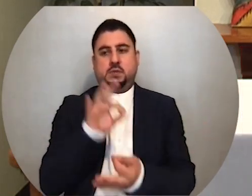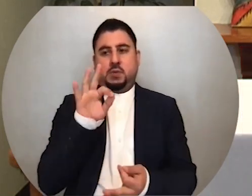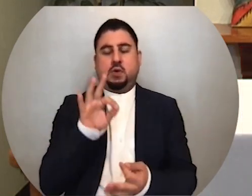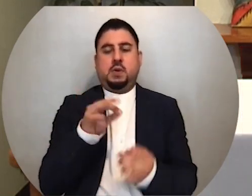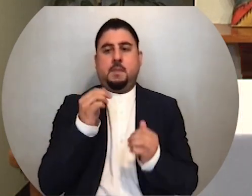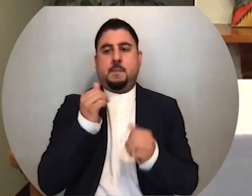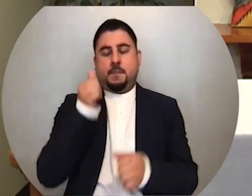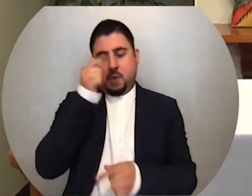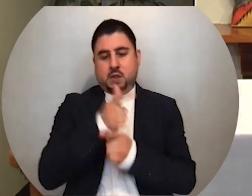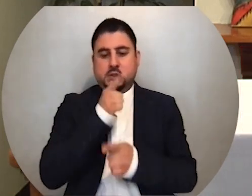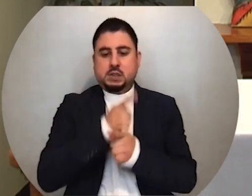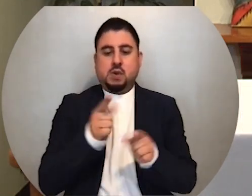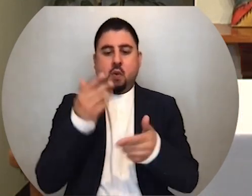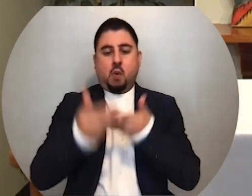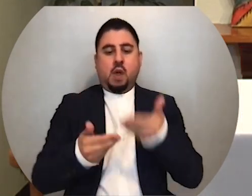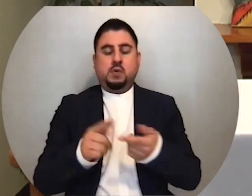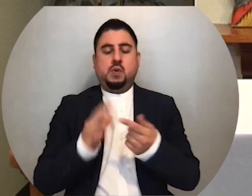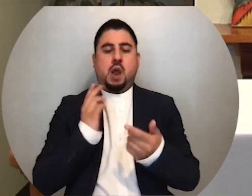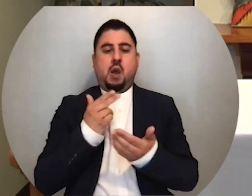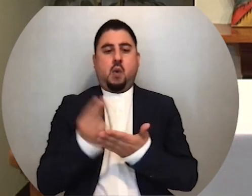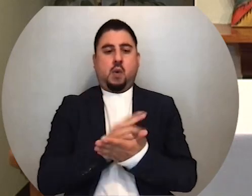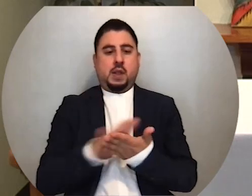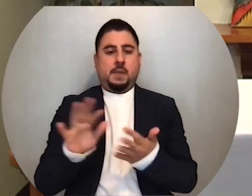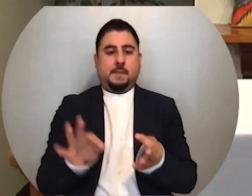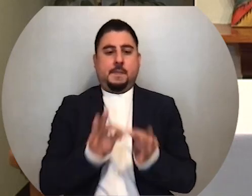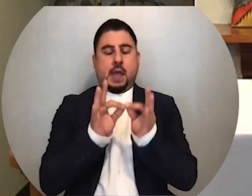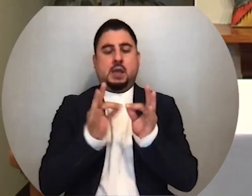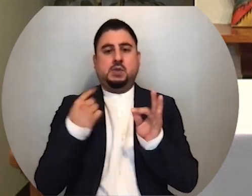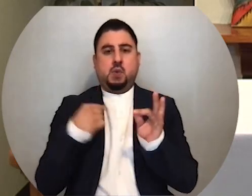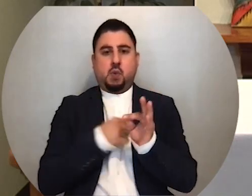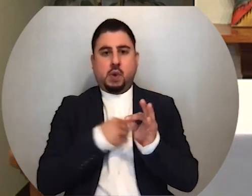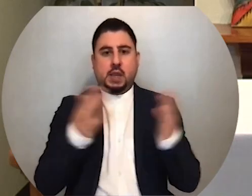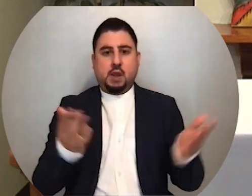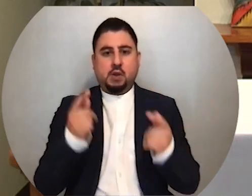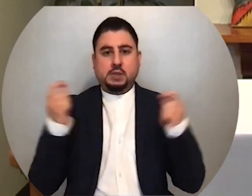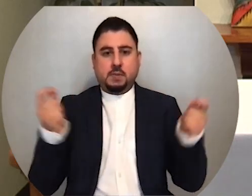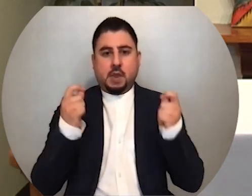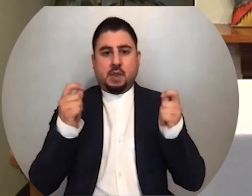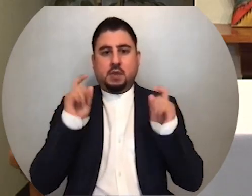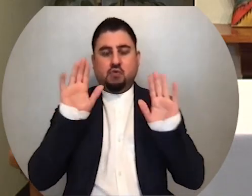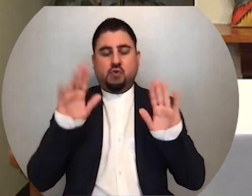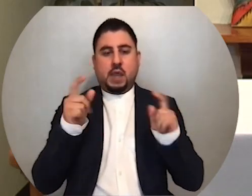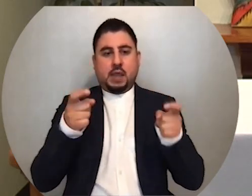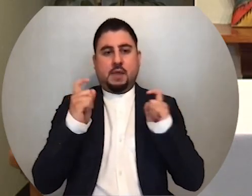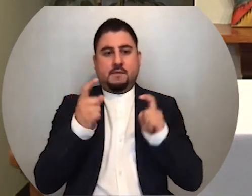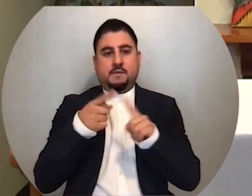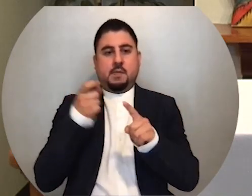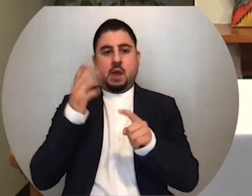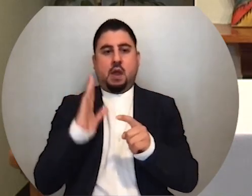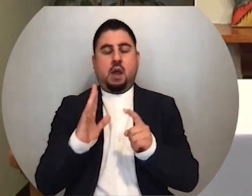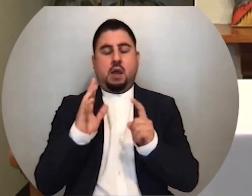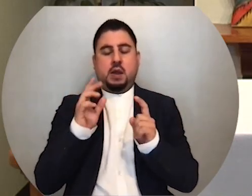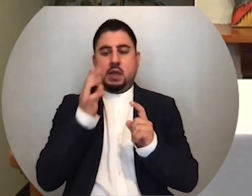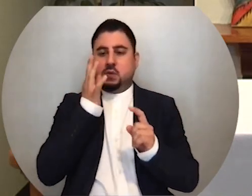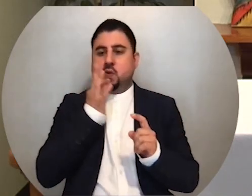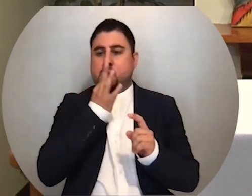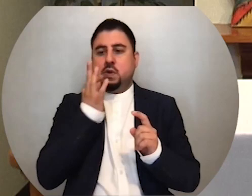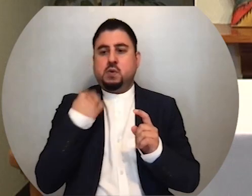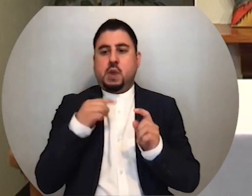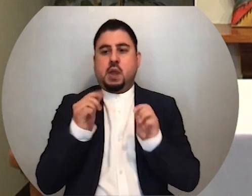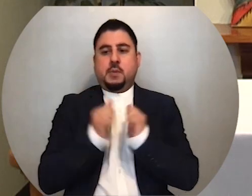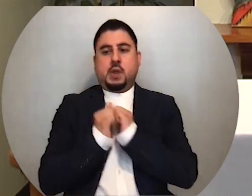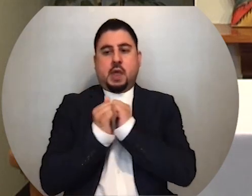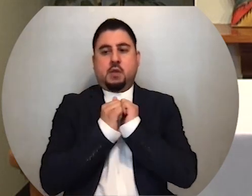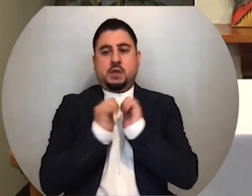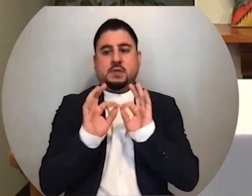your spirit. My brothers and sisters, welcome to our Holy Mass. We come to celebrate this great gift of God for us, the Eucharist. We come together